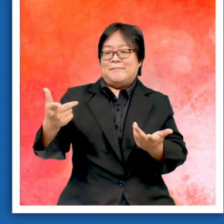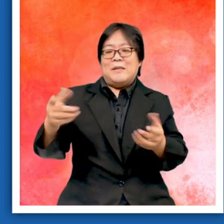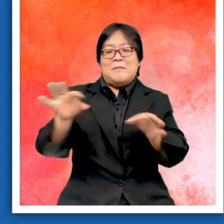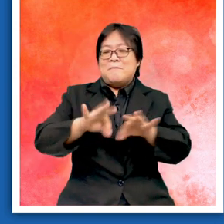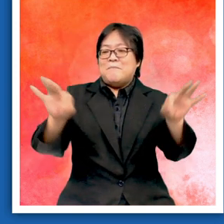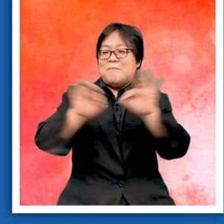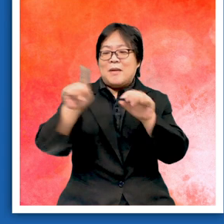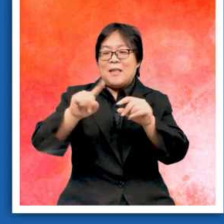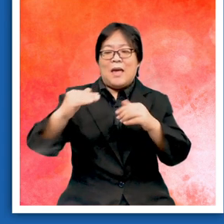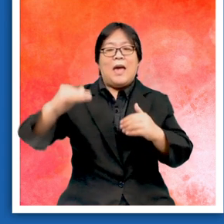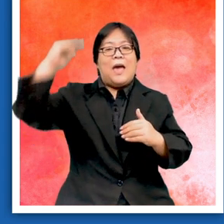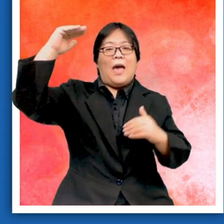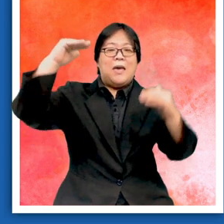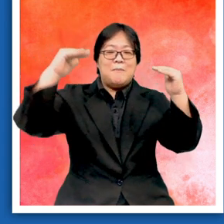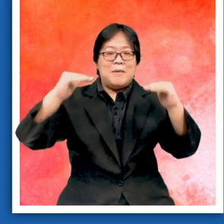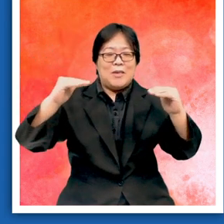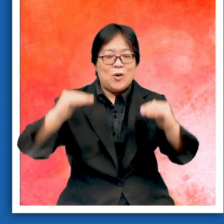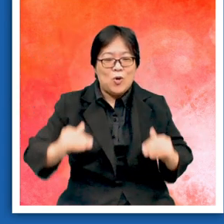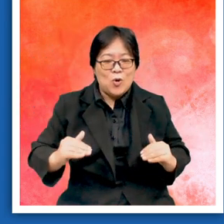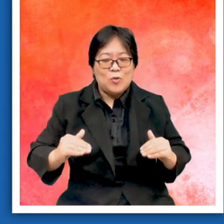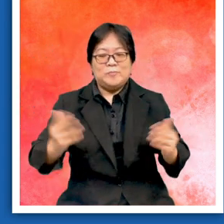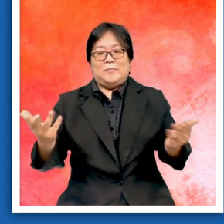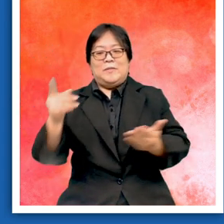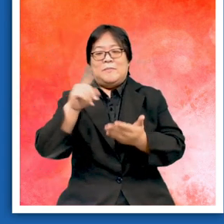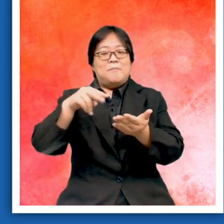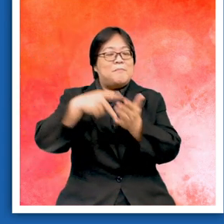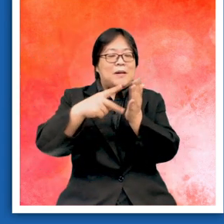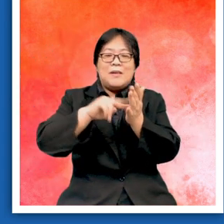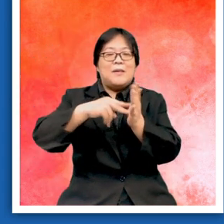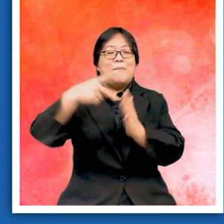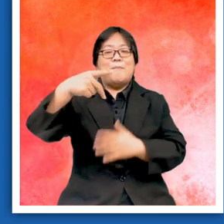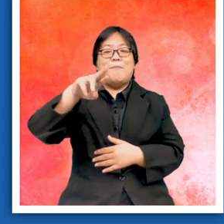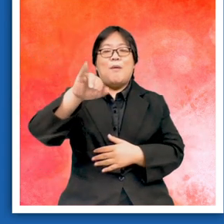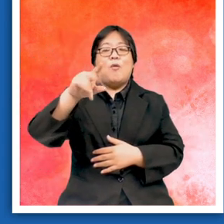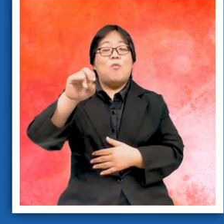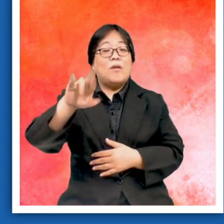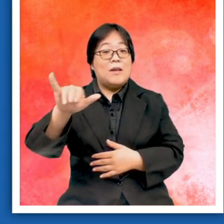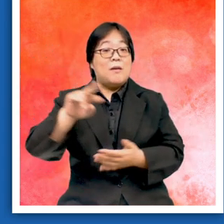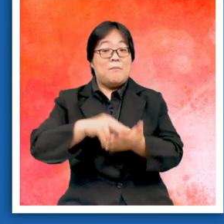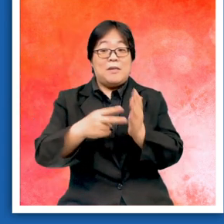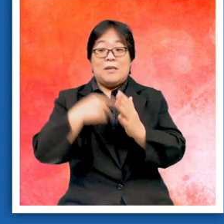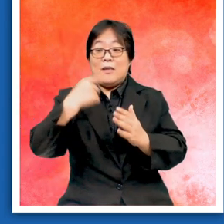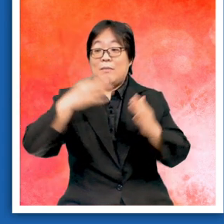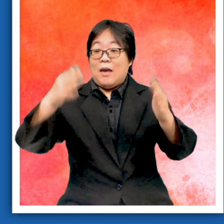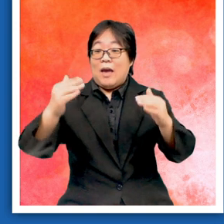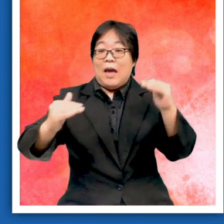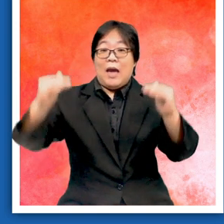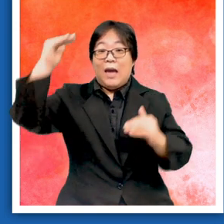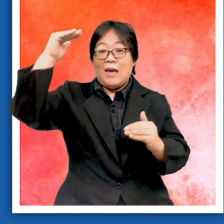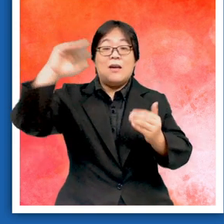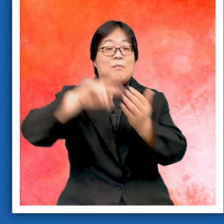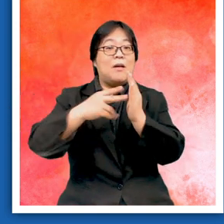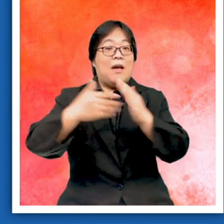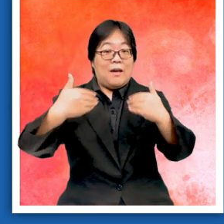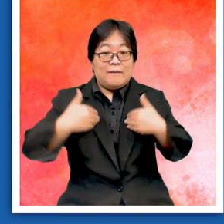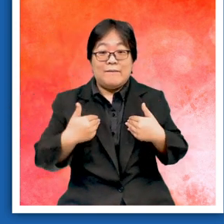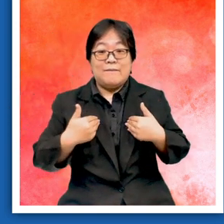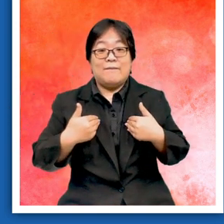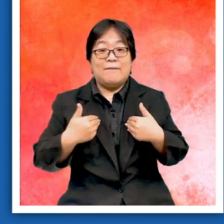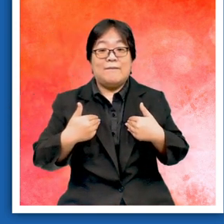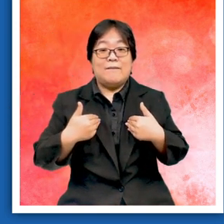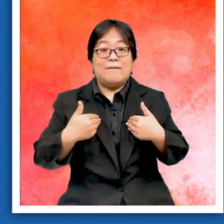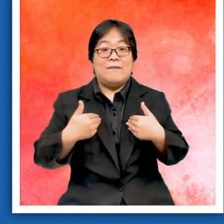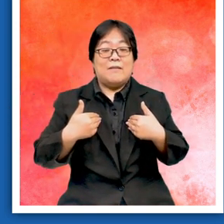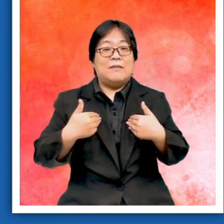It has high, medium, and low. What the priority means? It means that those with high priority, that means you have a very